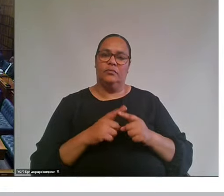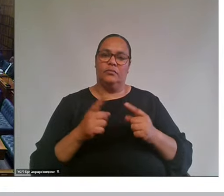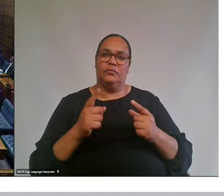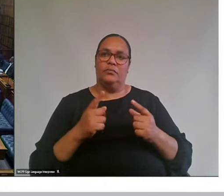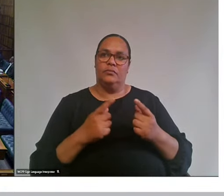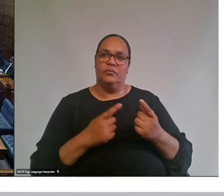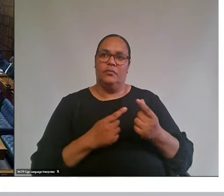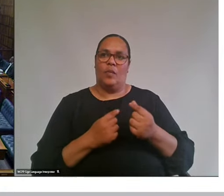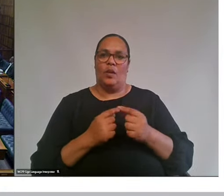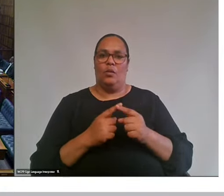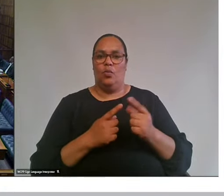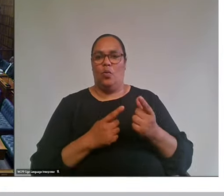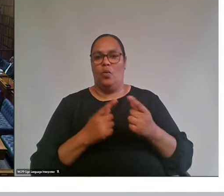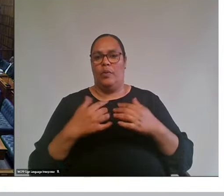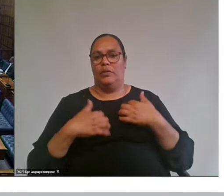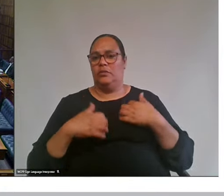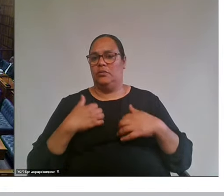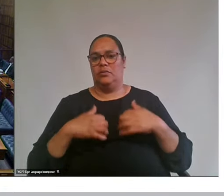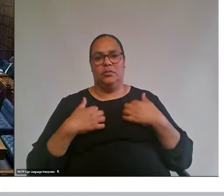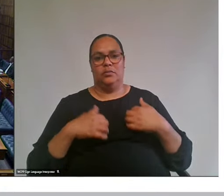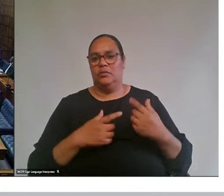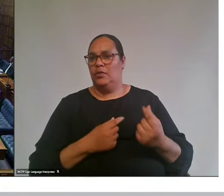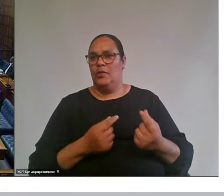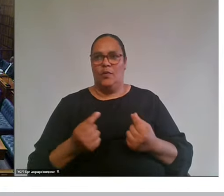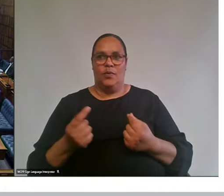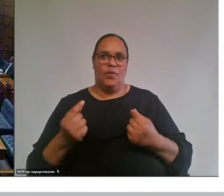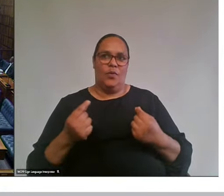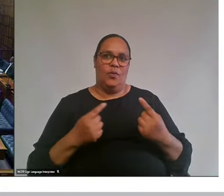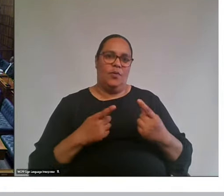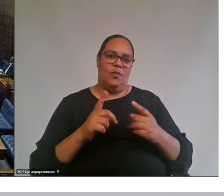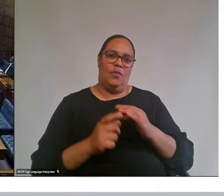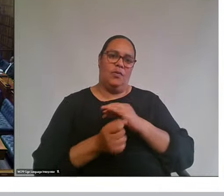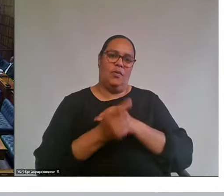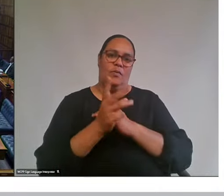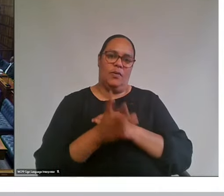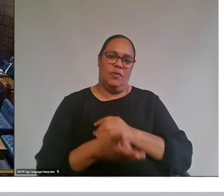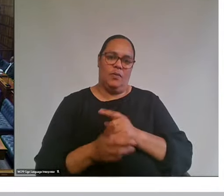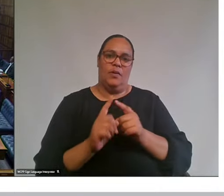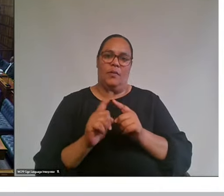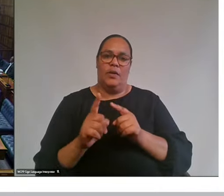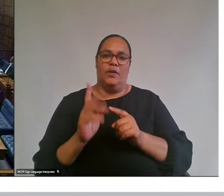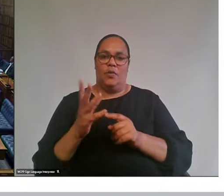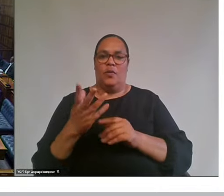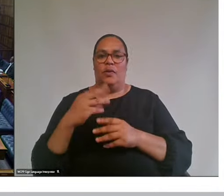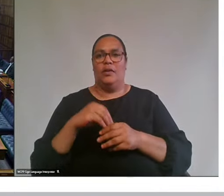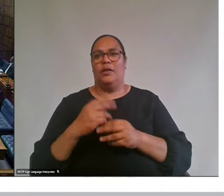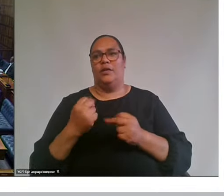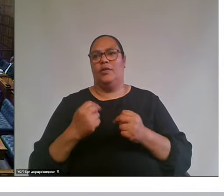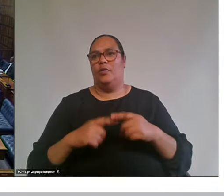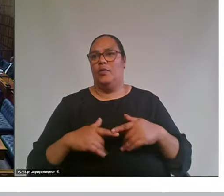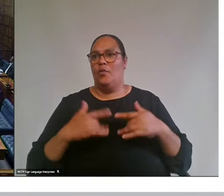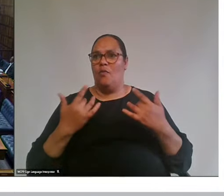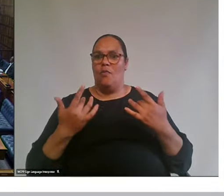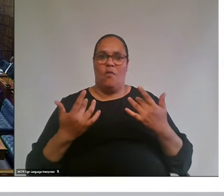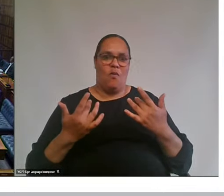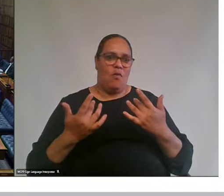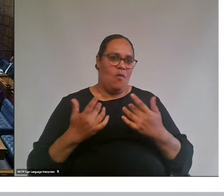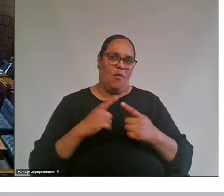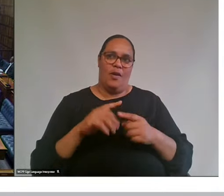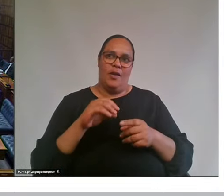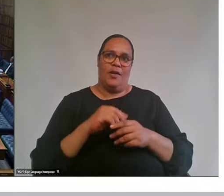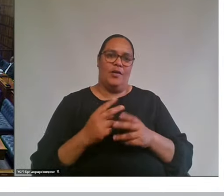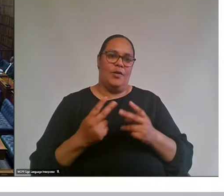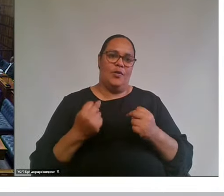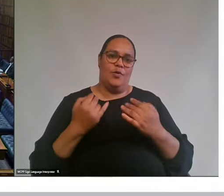off um really excited uh for it to happen I think it it'll definitely bring us into the modern age or into a new